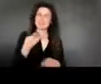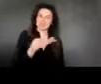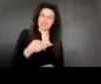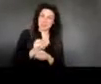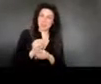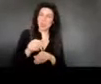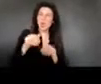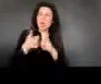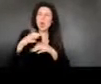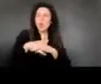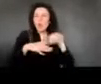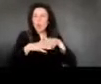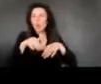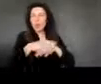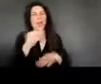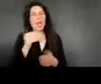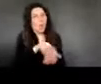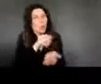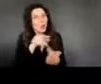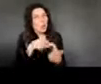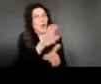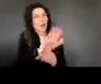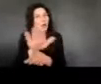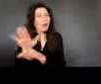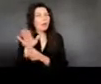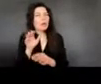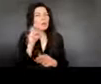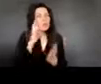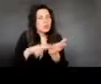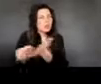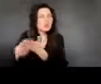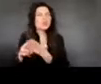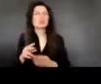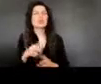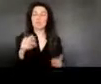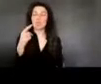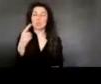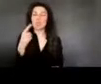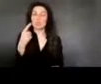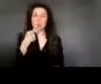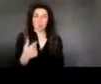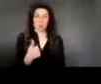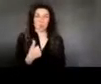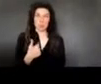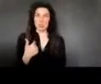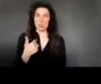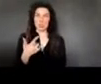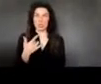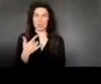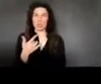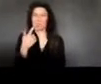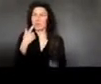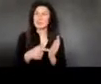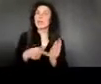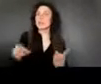doing. But for me, I know that I particularly took a lot away from the evolution of Taksim Square. I